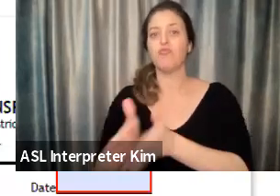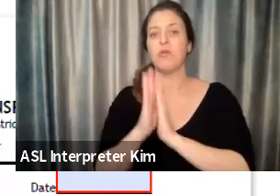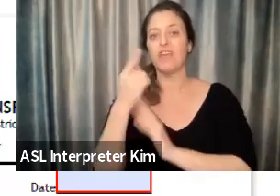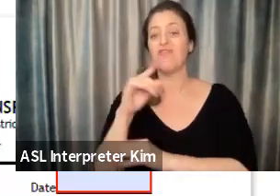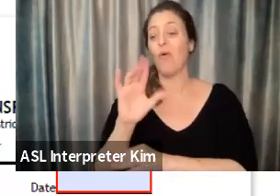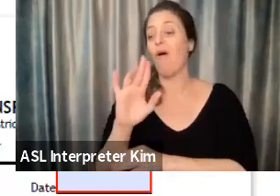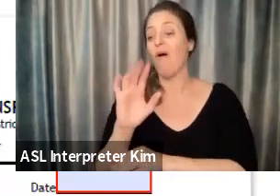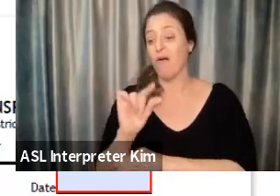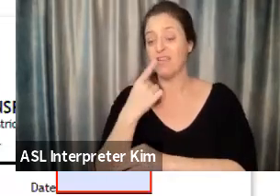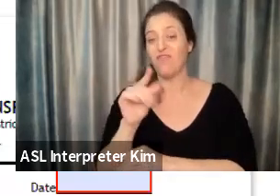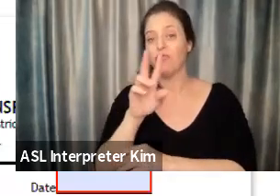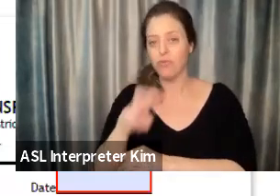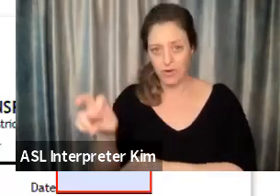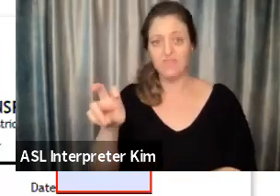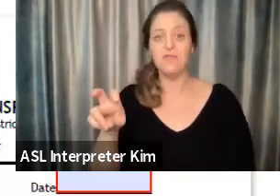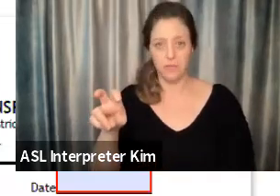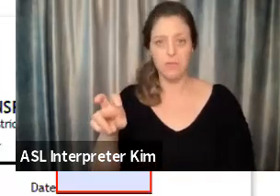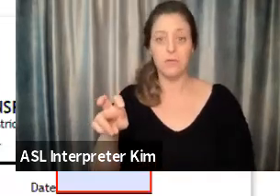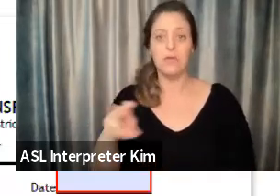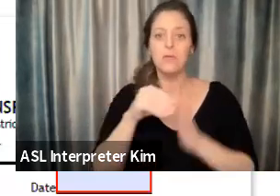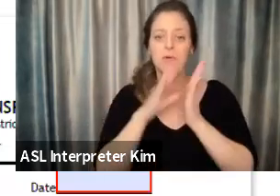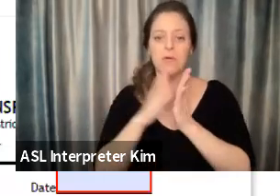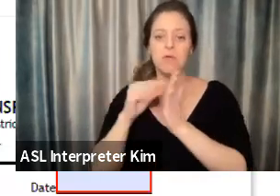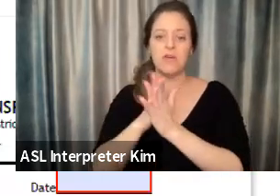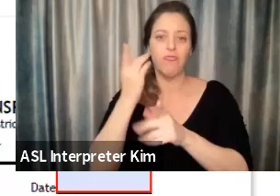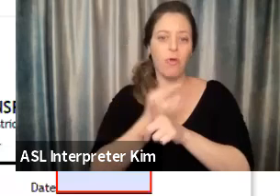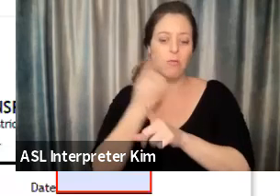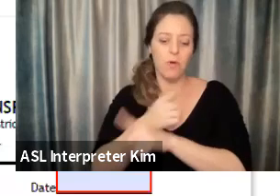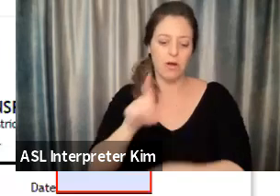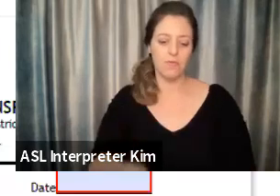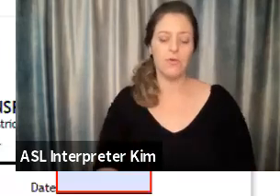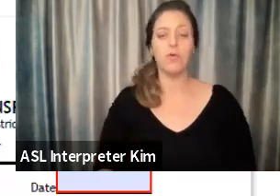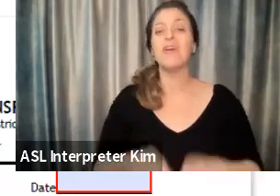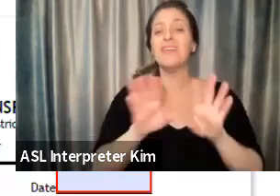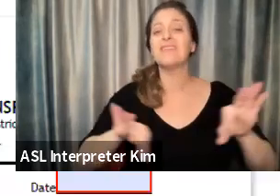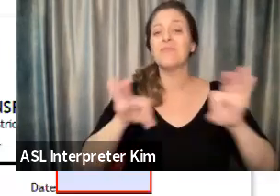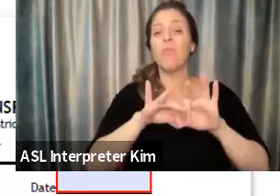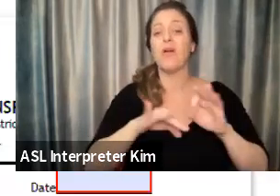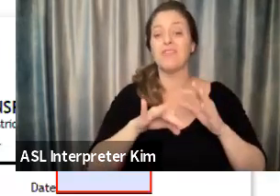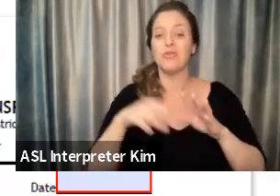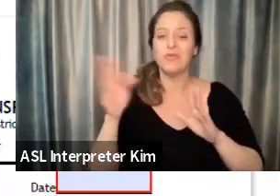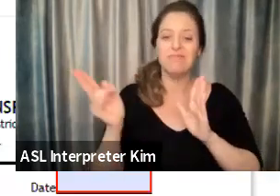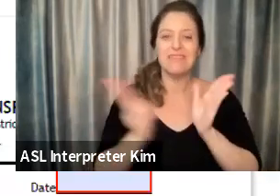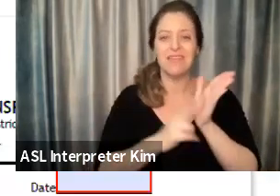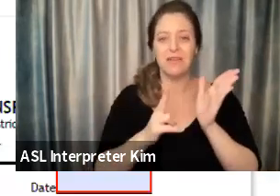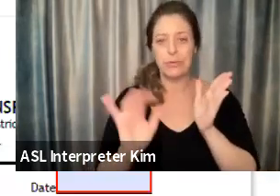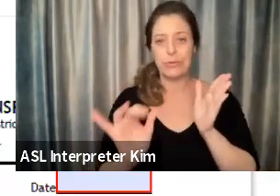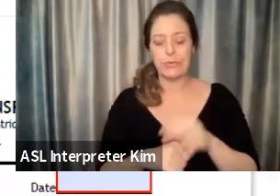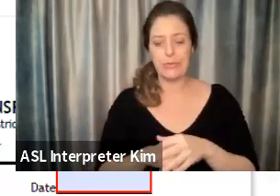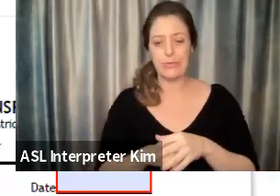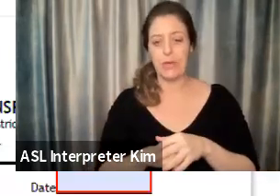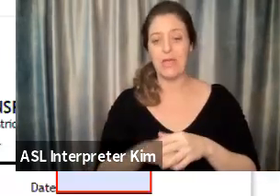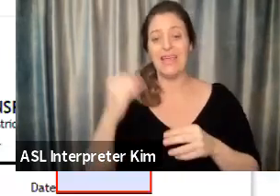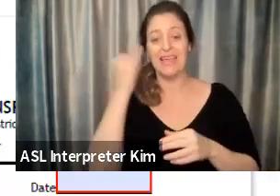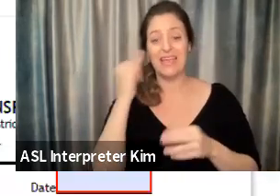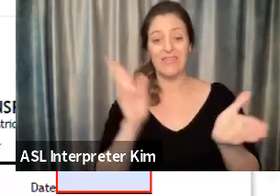August for the next school year. And make sure the application is signed too. If the application